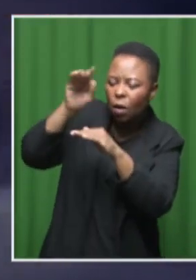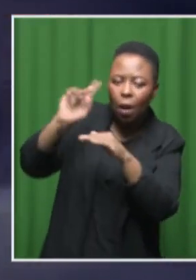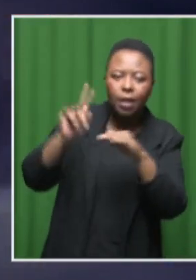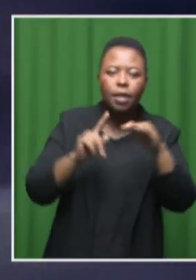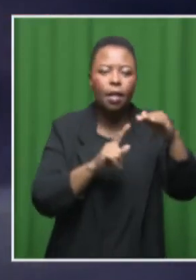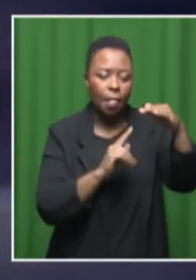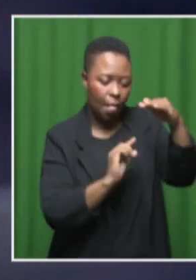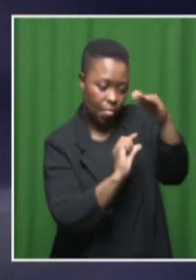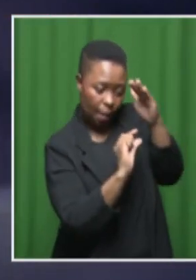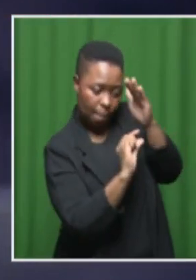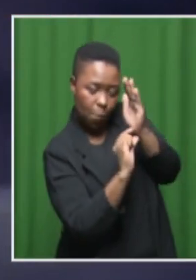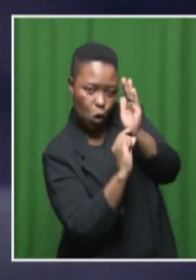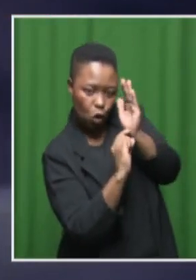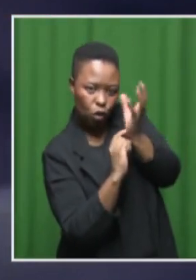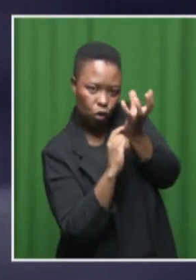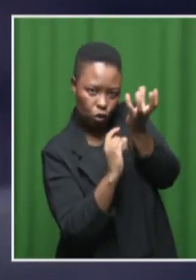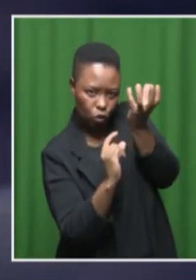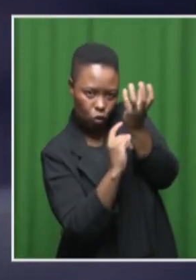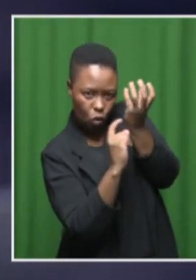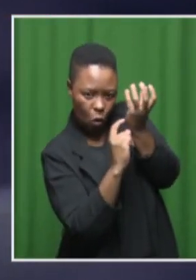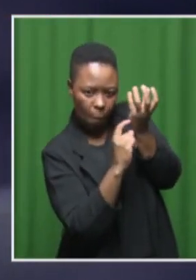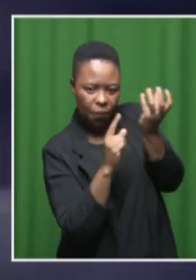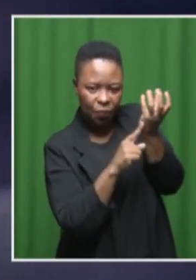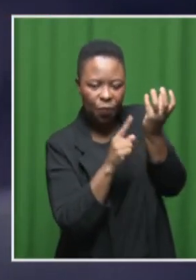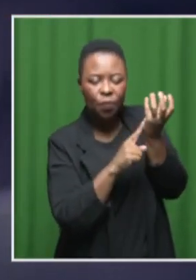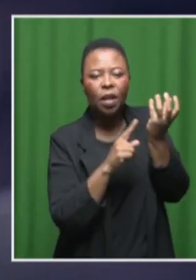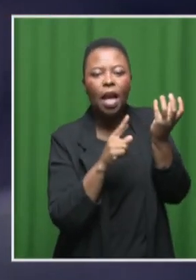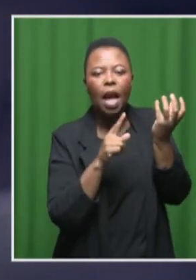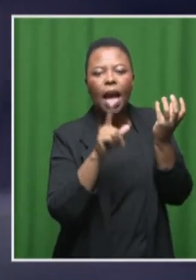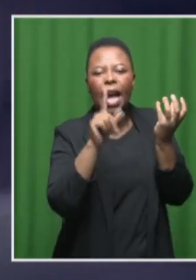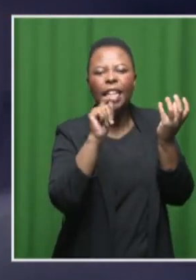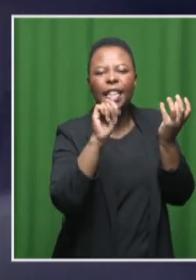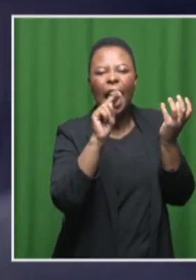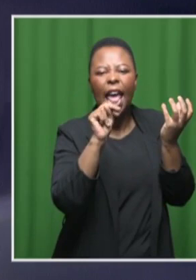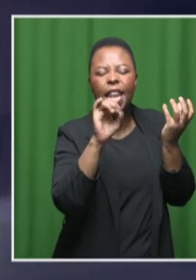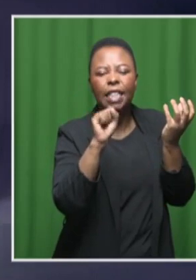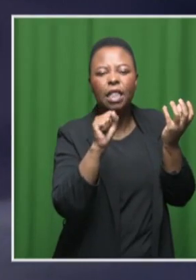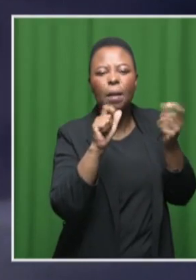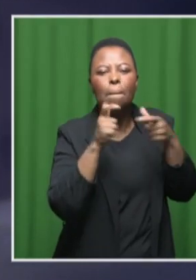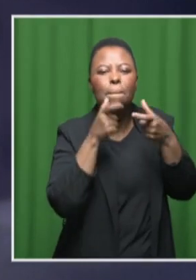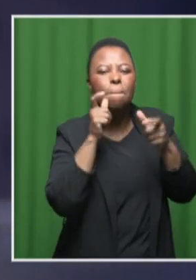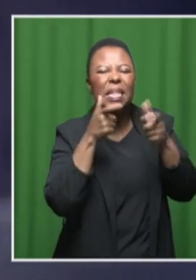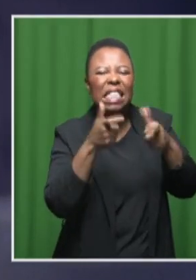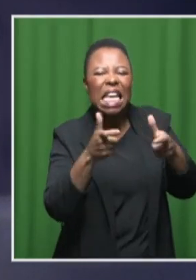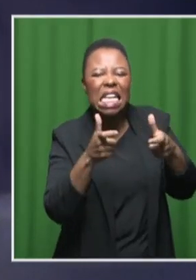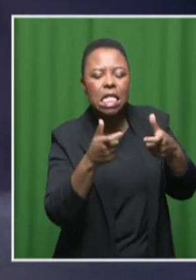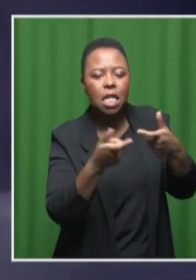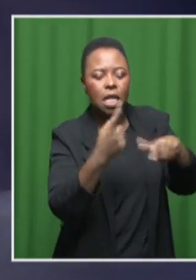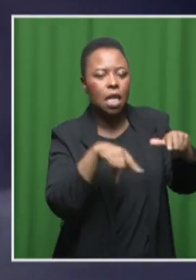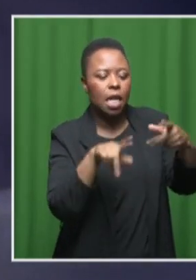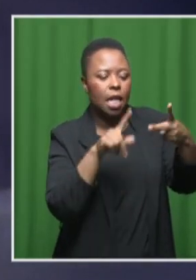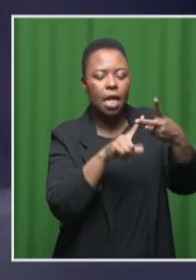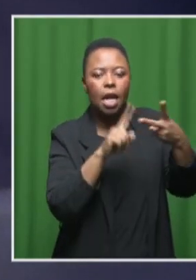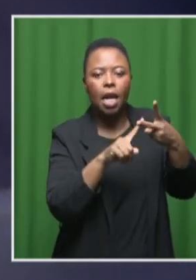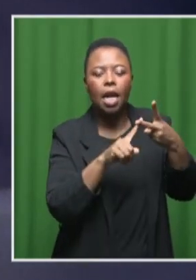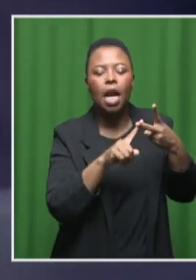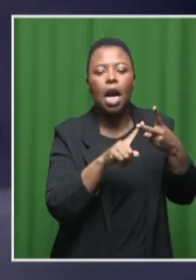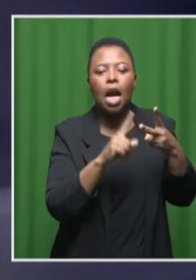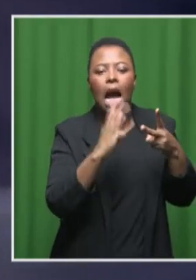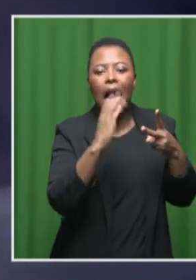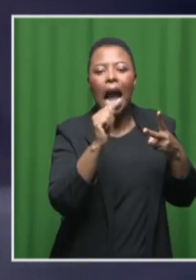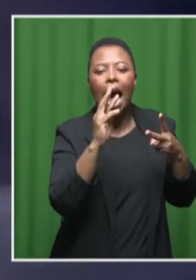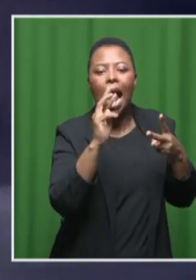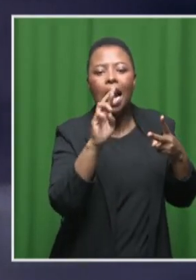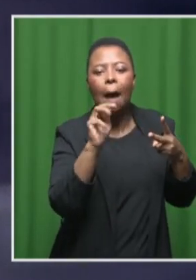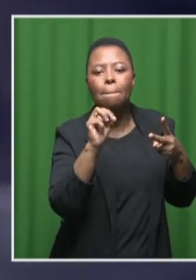bottom, I have a layer of tennis biscuits, and then my caramel cheesecake, and